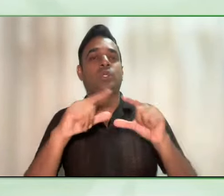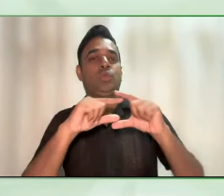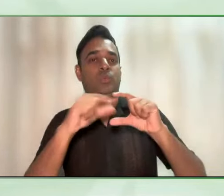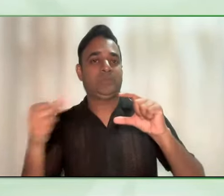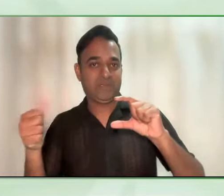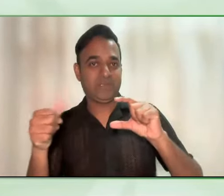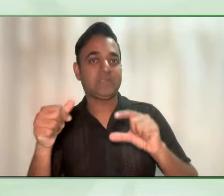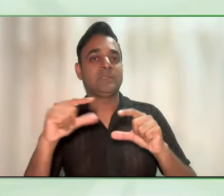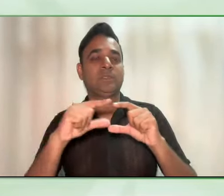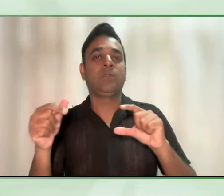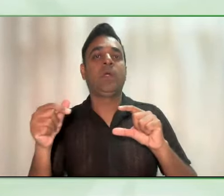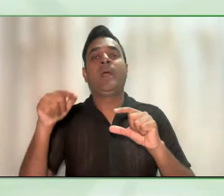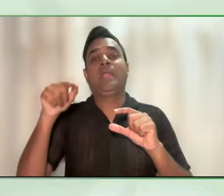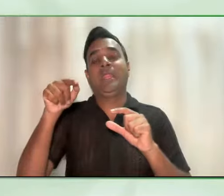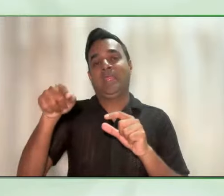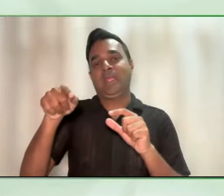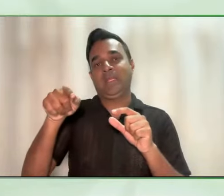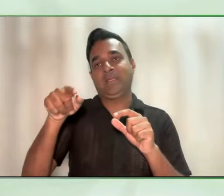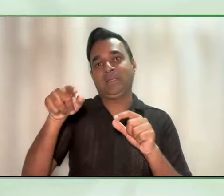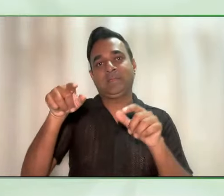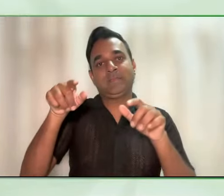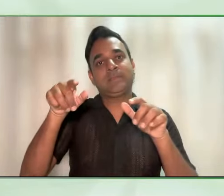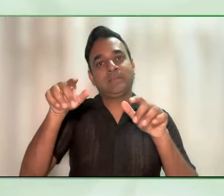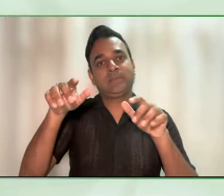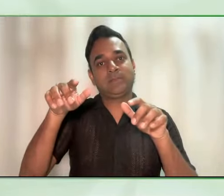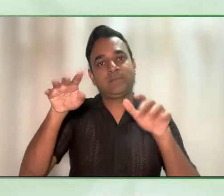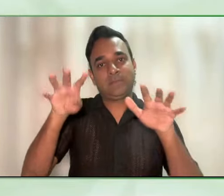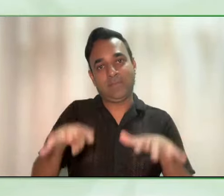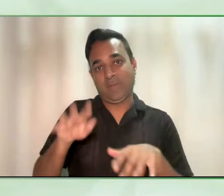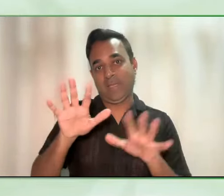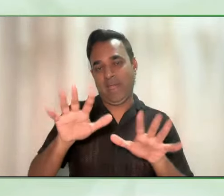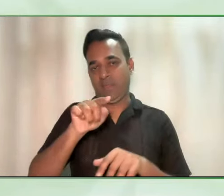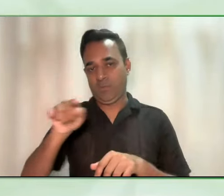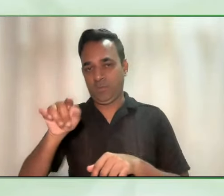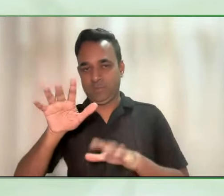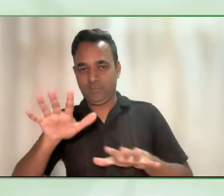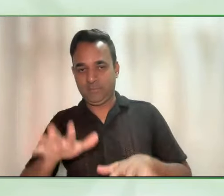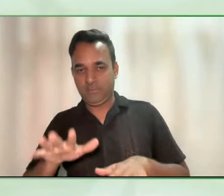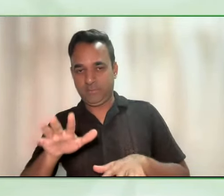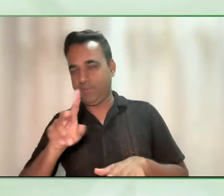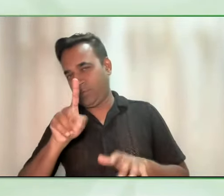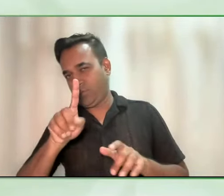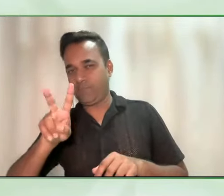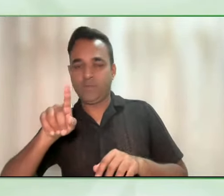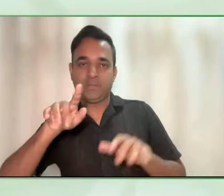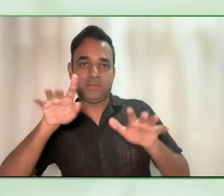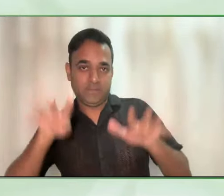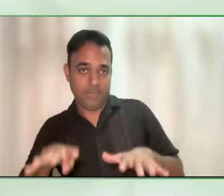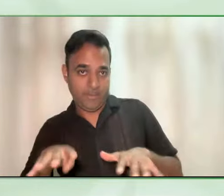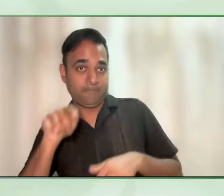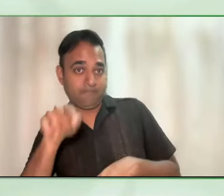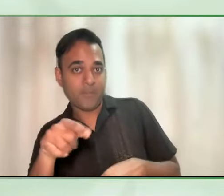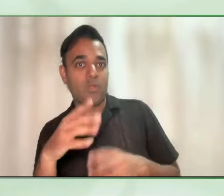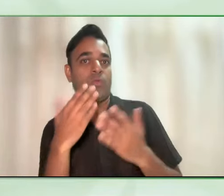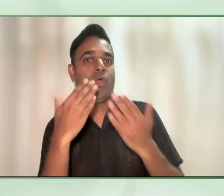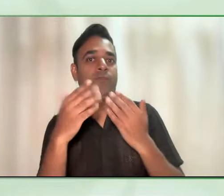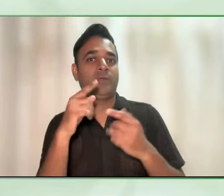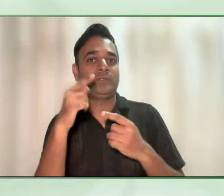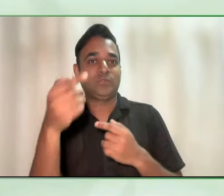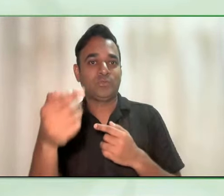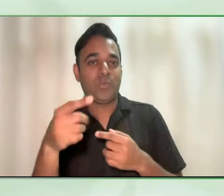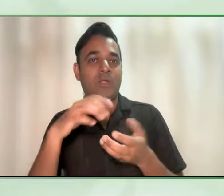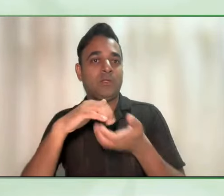today here, so how to boost digital skills, how to make sure that assistive technology is actually used in all